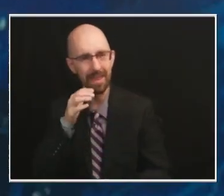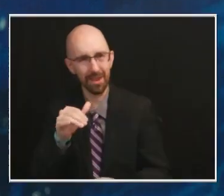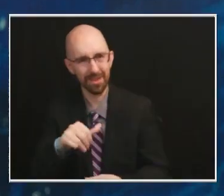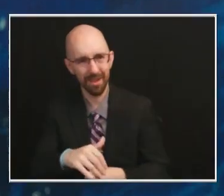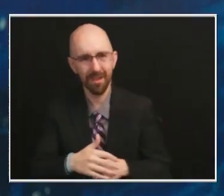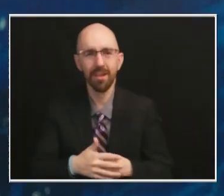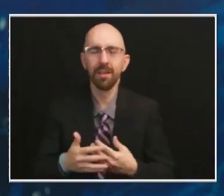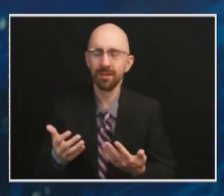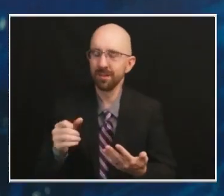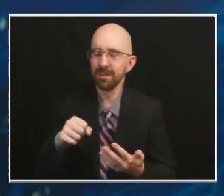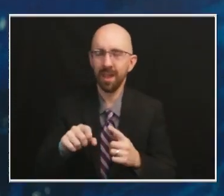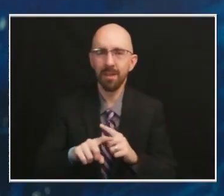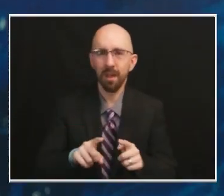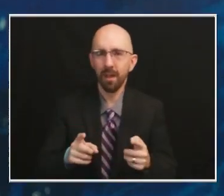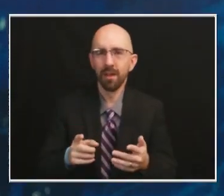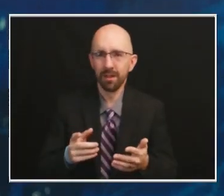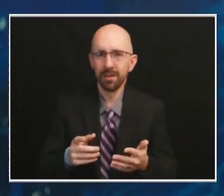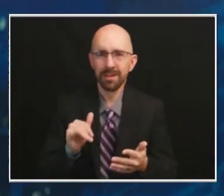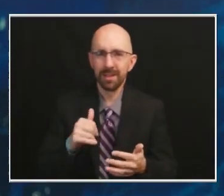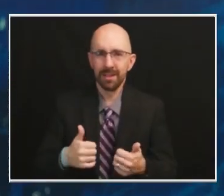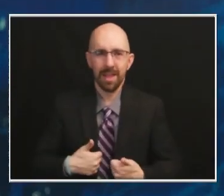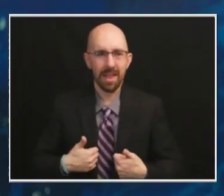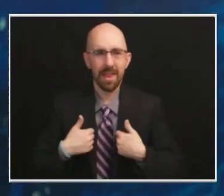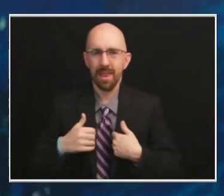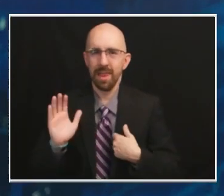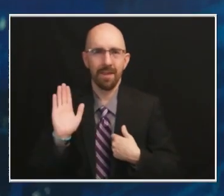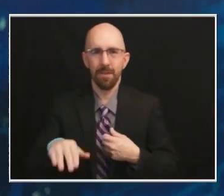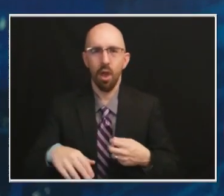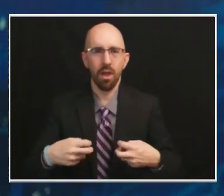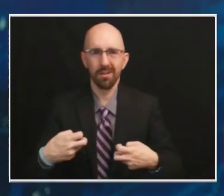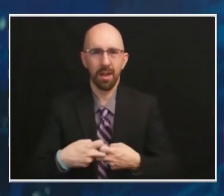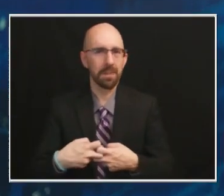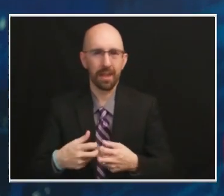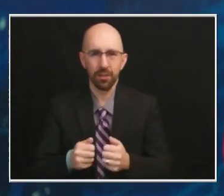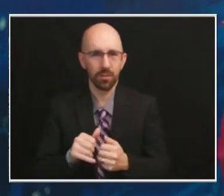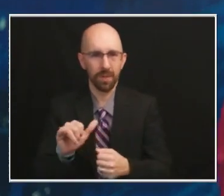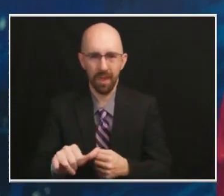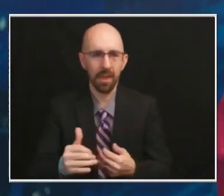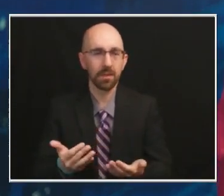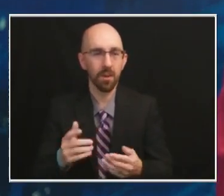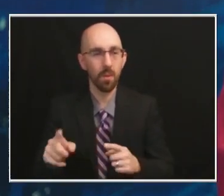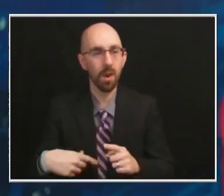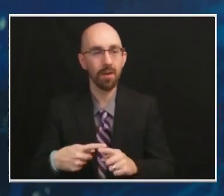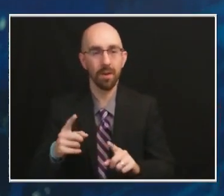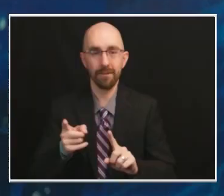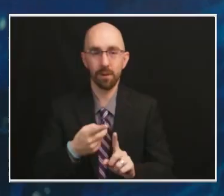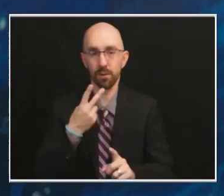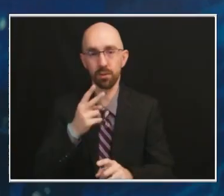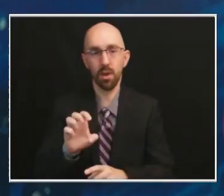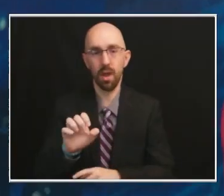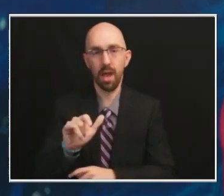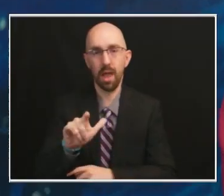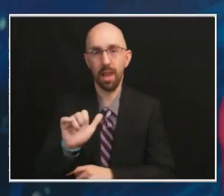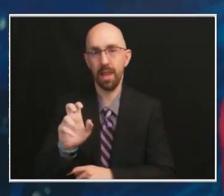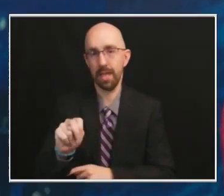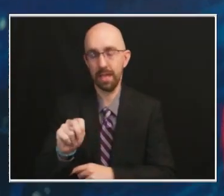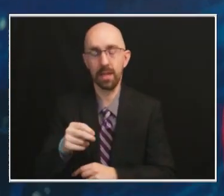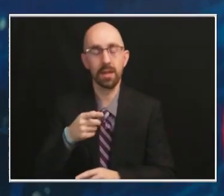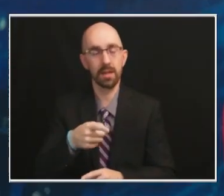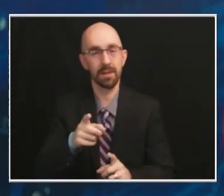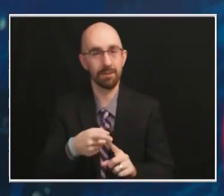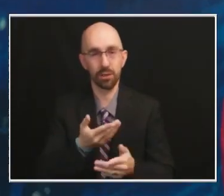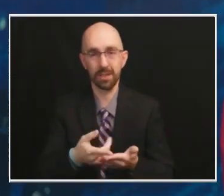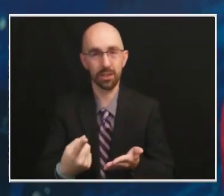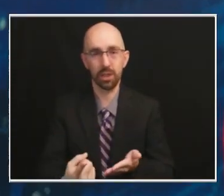yeah, that's lifelong complications to that. Right. So when I first saw Eileen, the first thing that she asked me